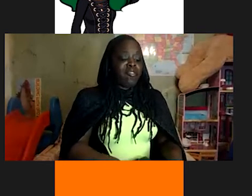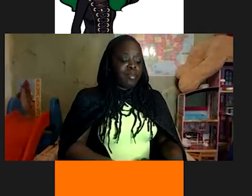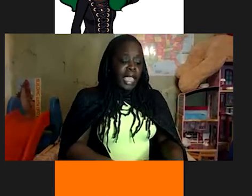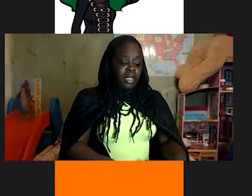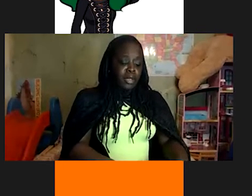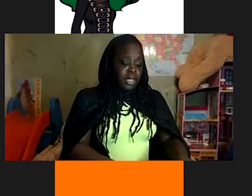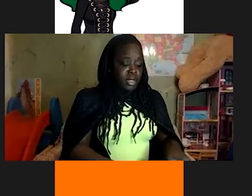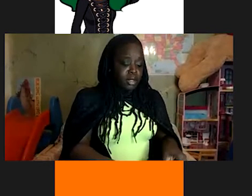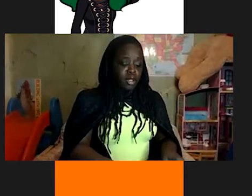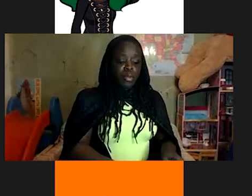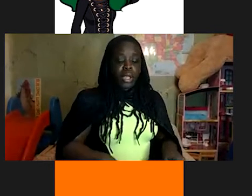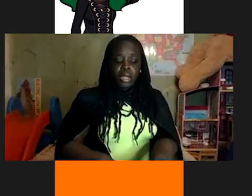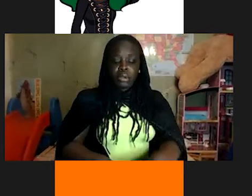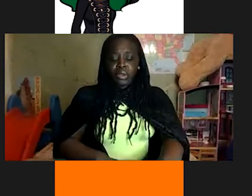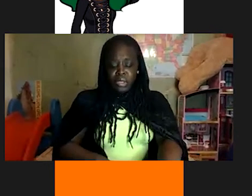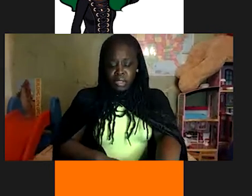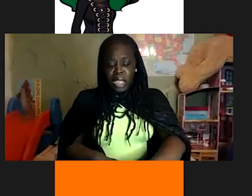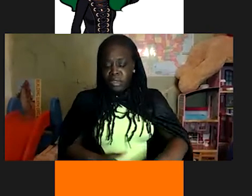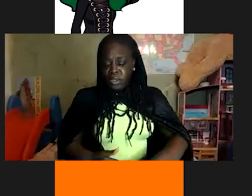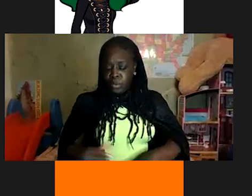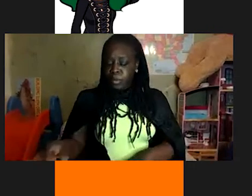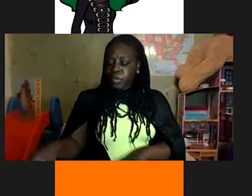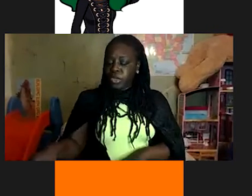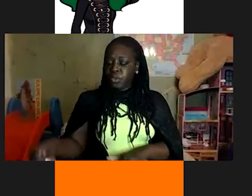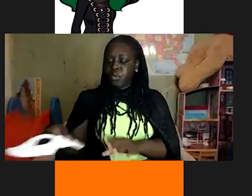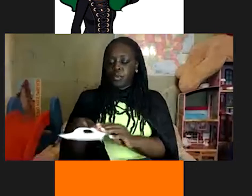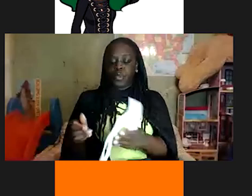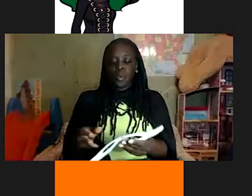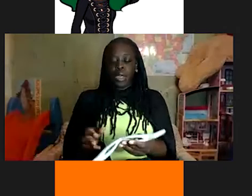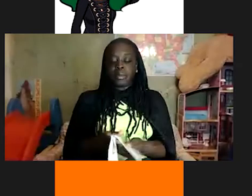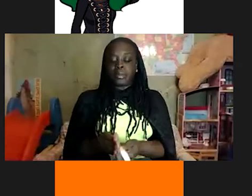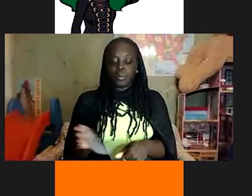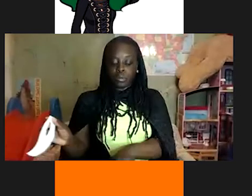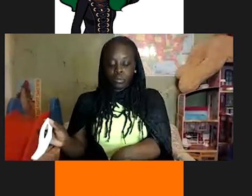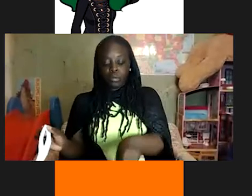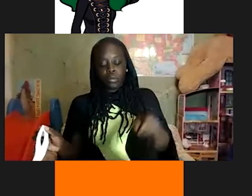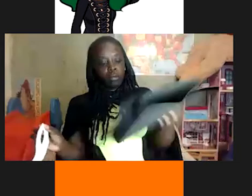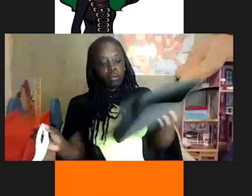I have black because it's a simple color and it's kind of usable in a universal way.